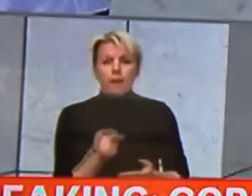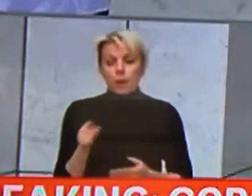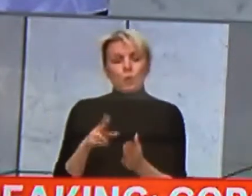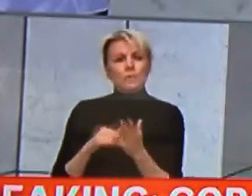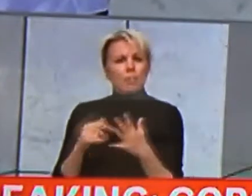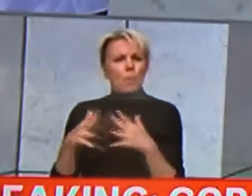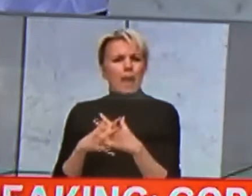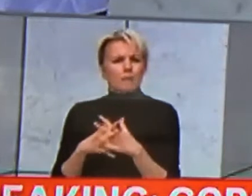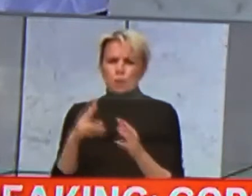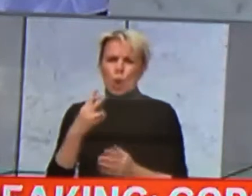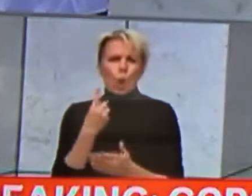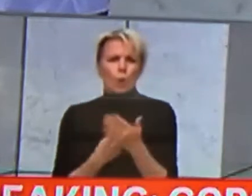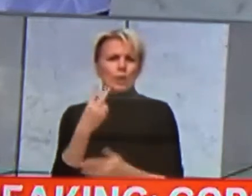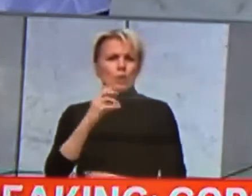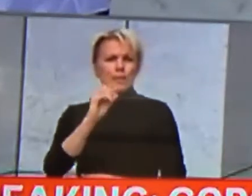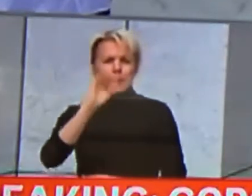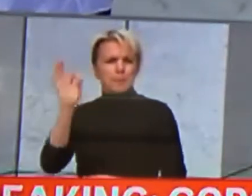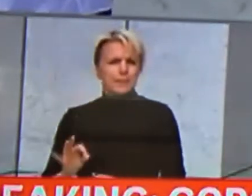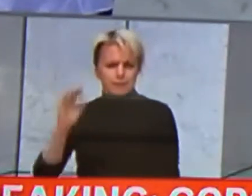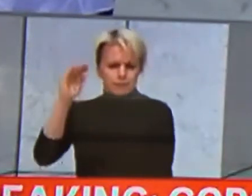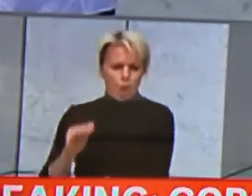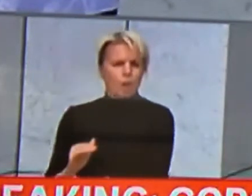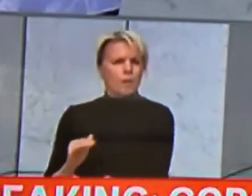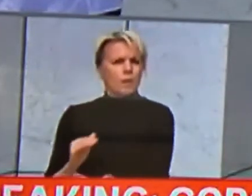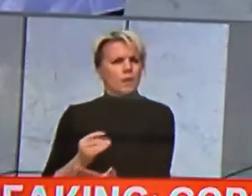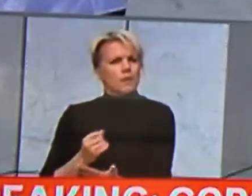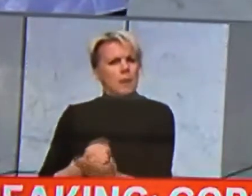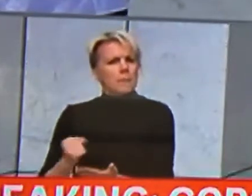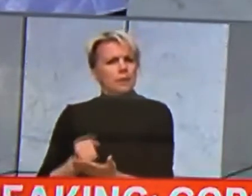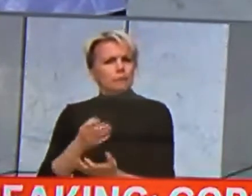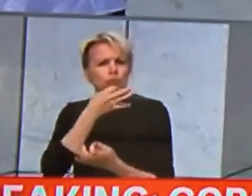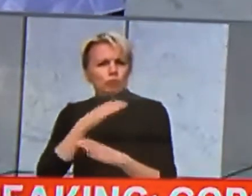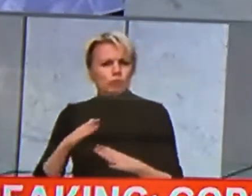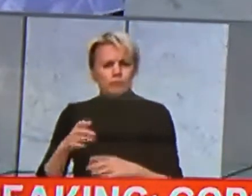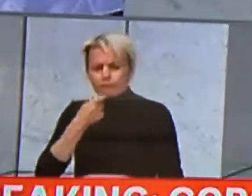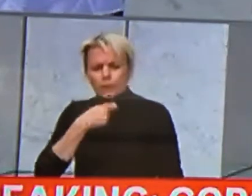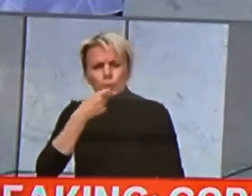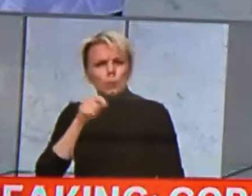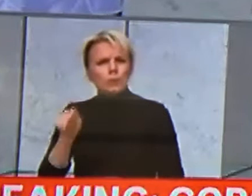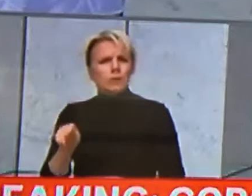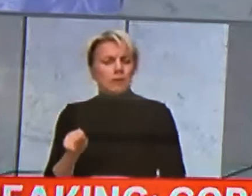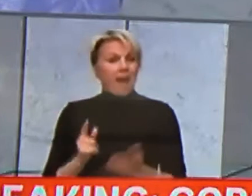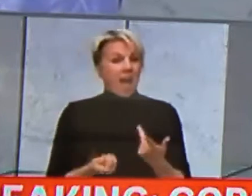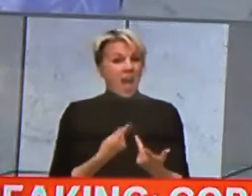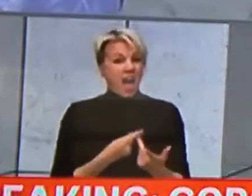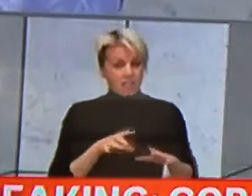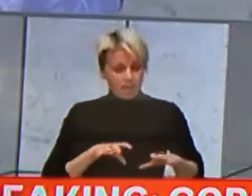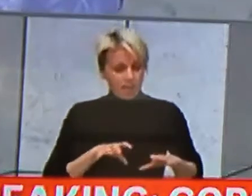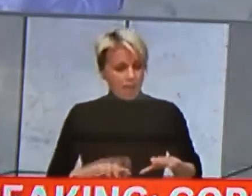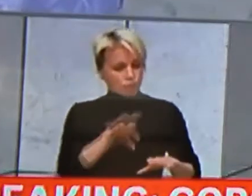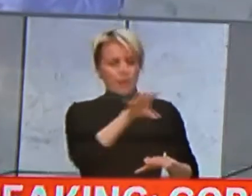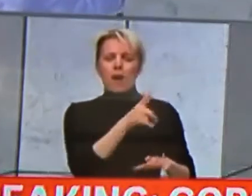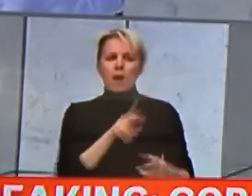Australia is many times higher, as it is in Tasmania. This will actually impact on how we're rolling out the